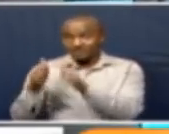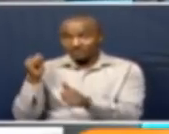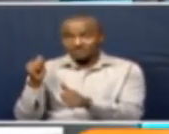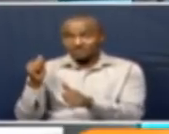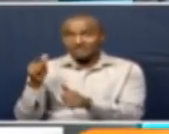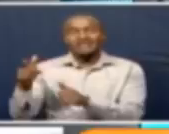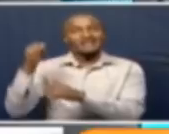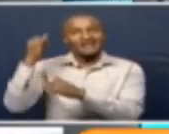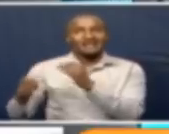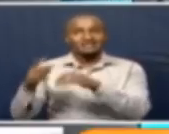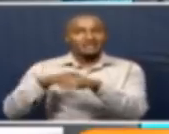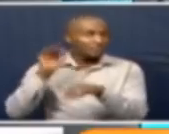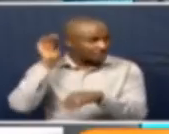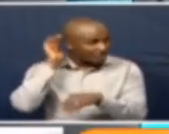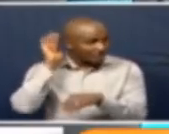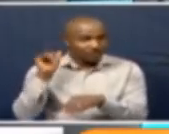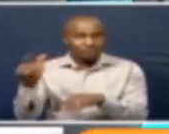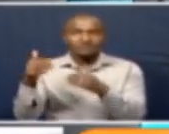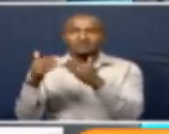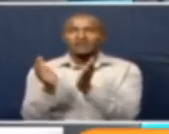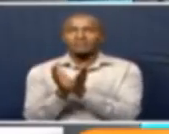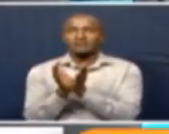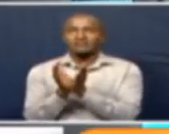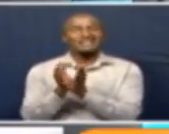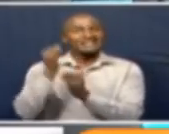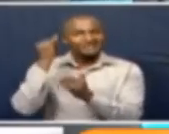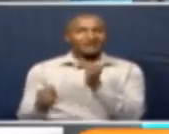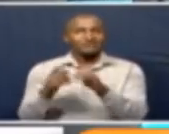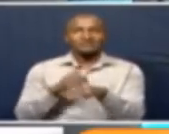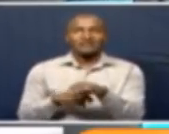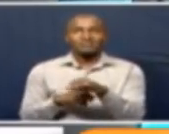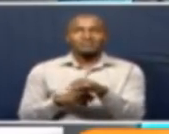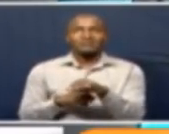the last we had of the company, that's the last we had of the opportunity, and we've